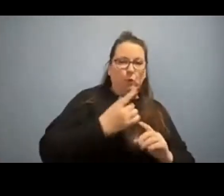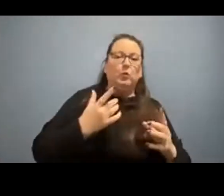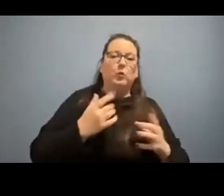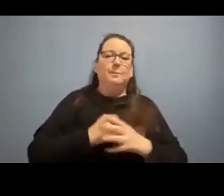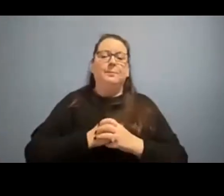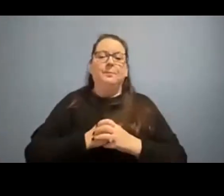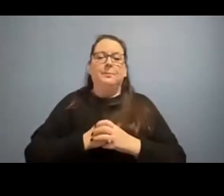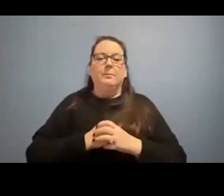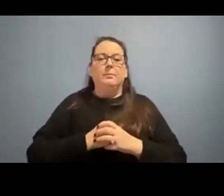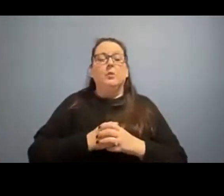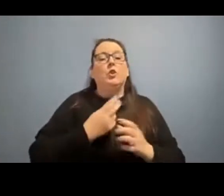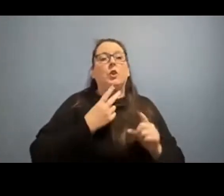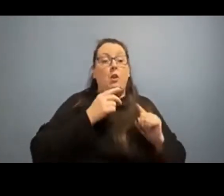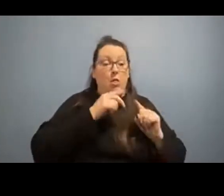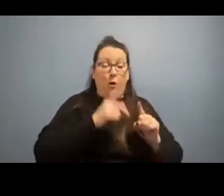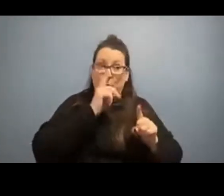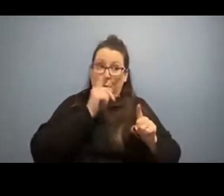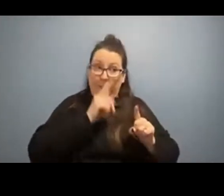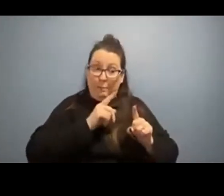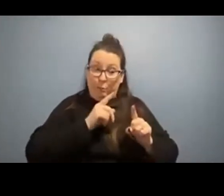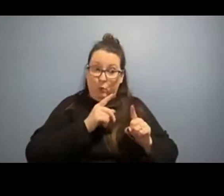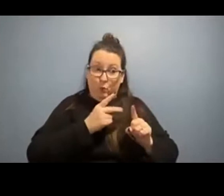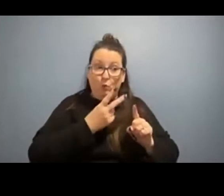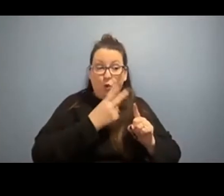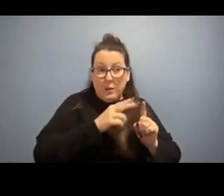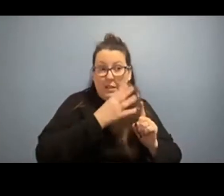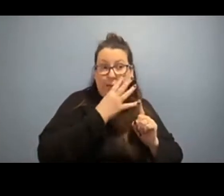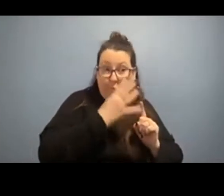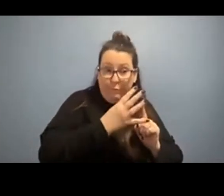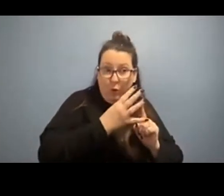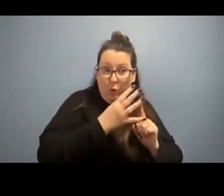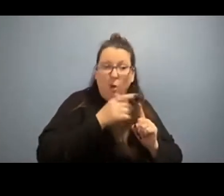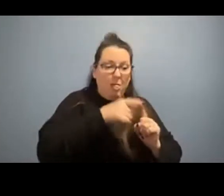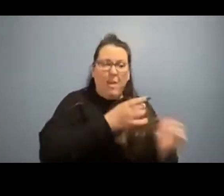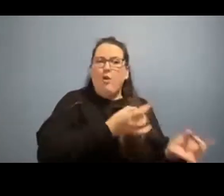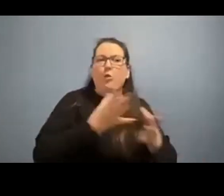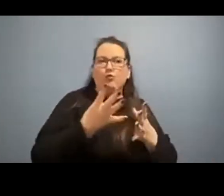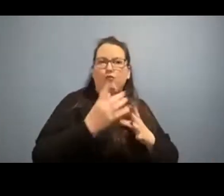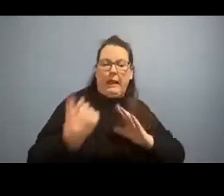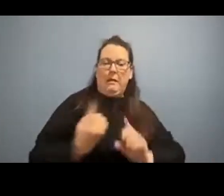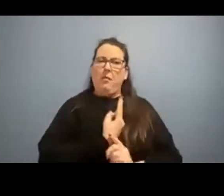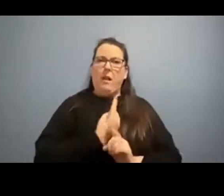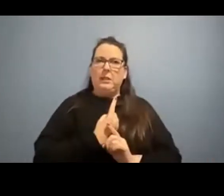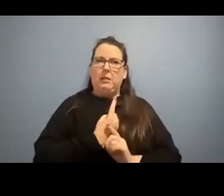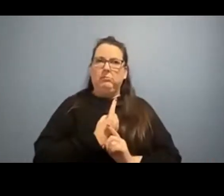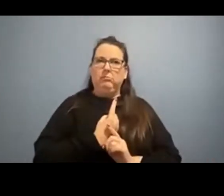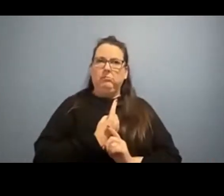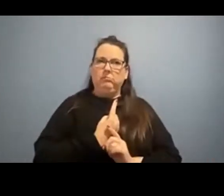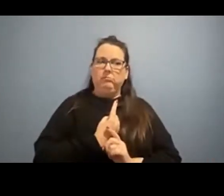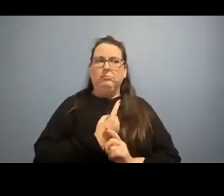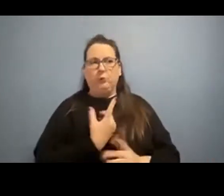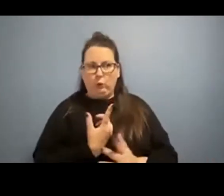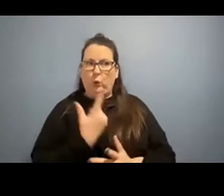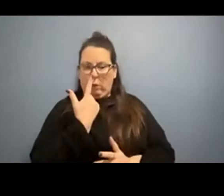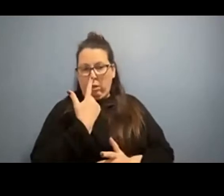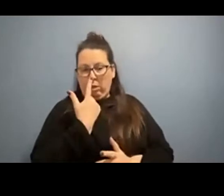24 of those 26 people were already in isolation when they're during the course of the infectious period of the virus. So